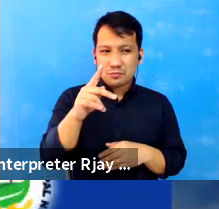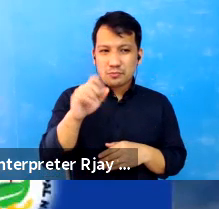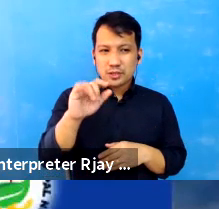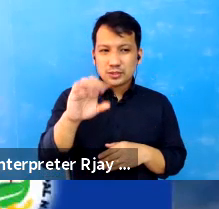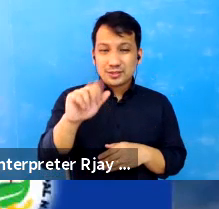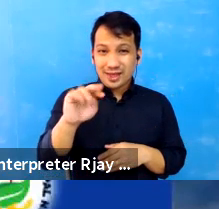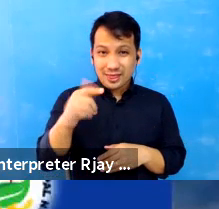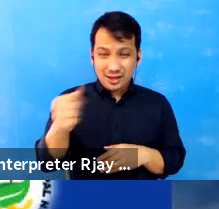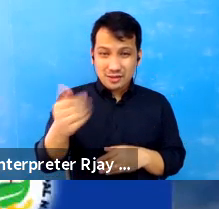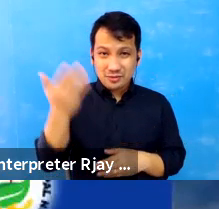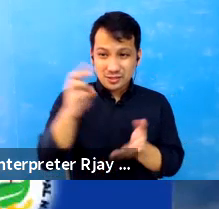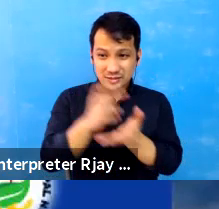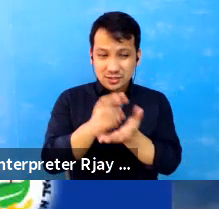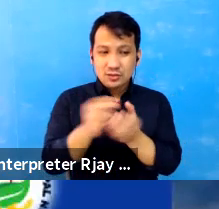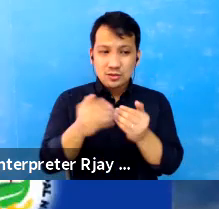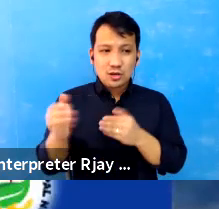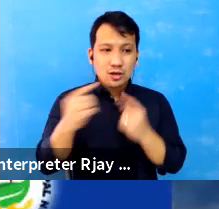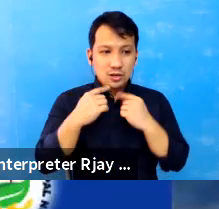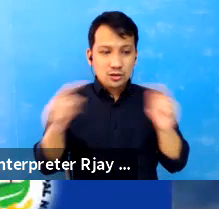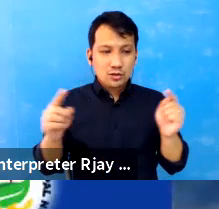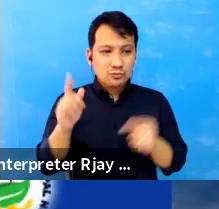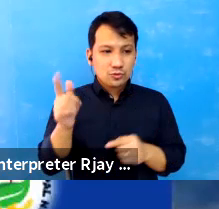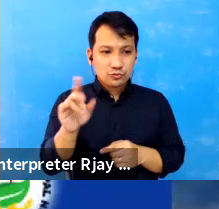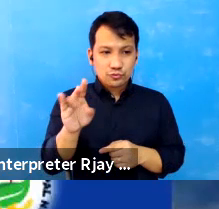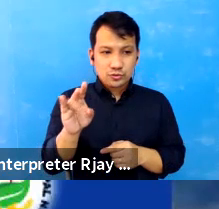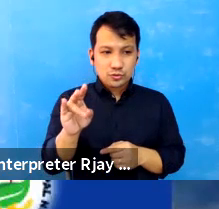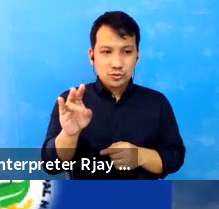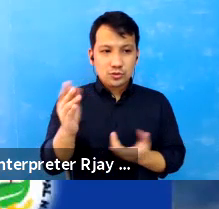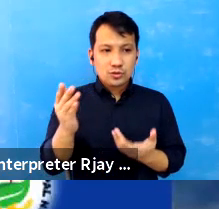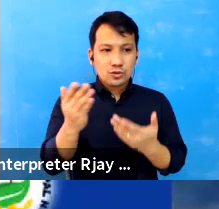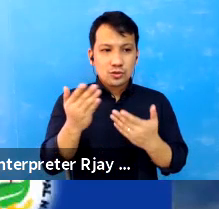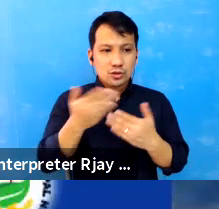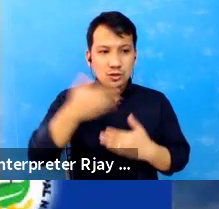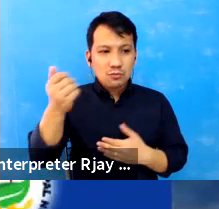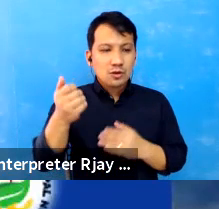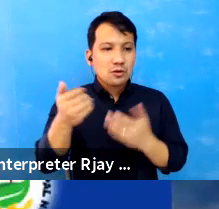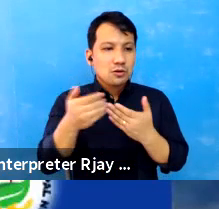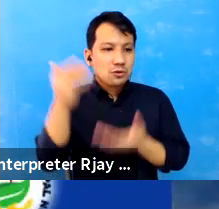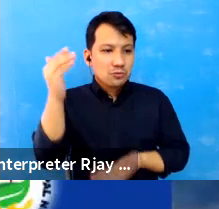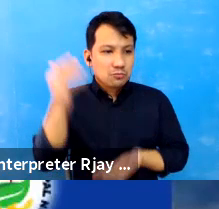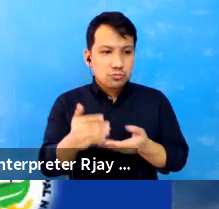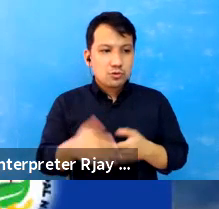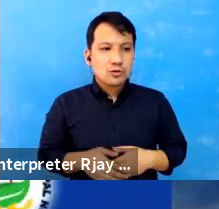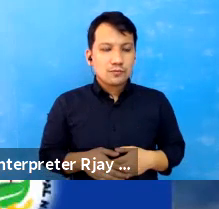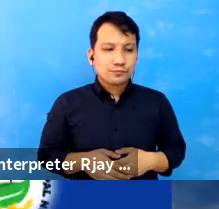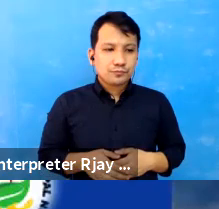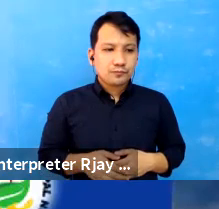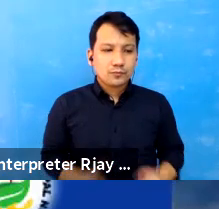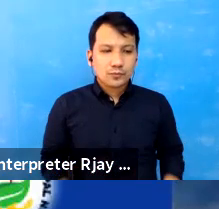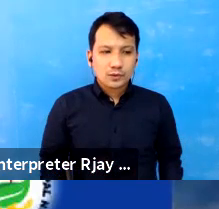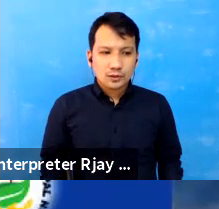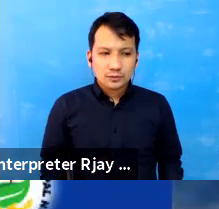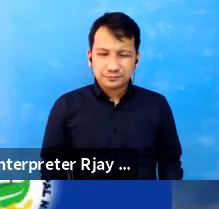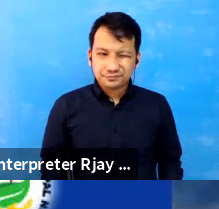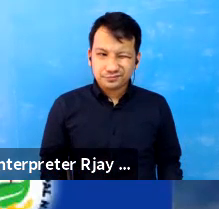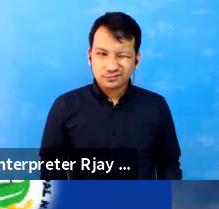insurgency-free and also declared as 2017 a drug-cleared municipality. And soon